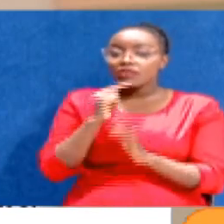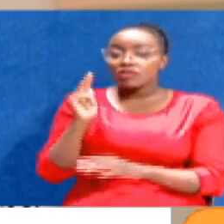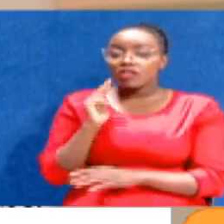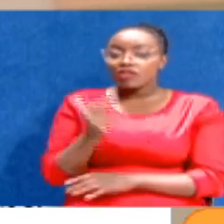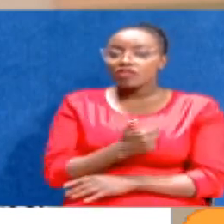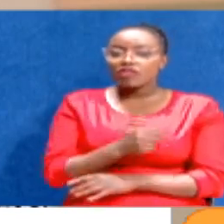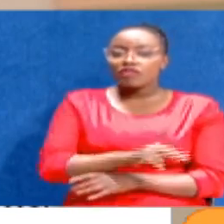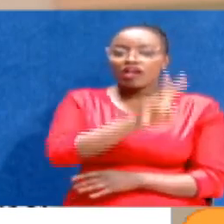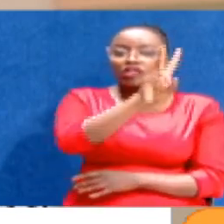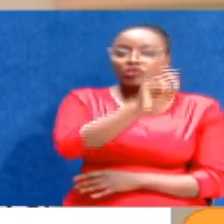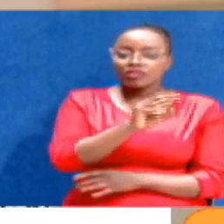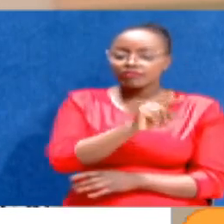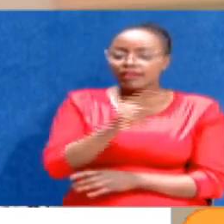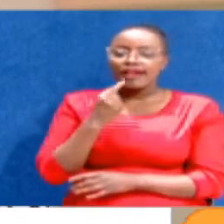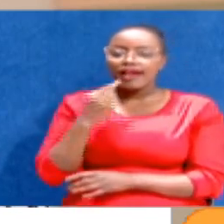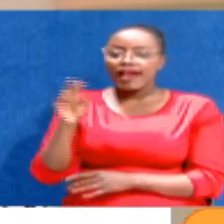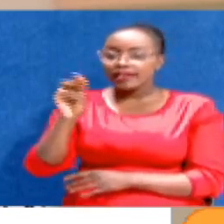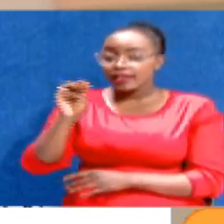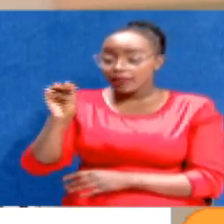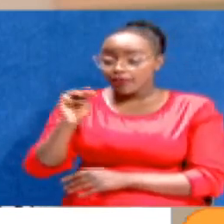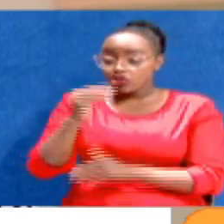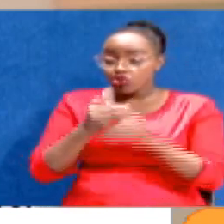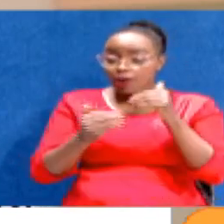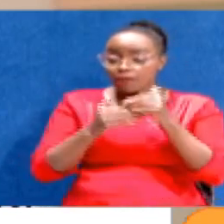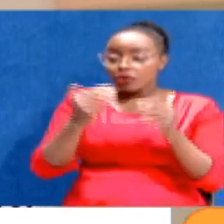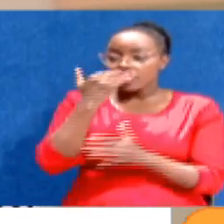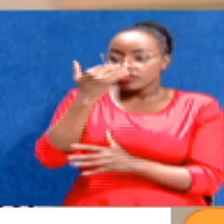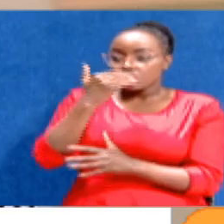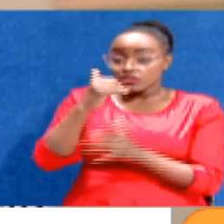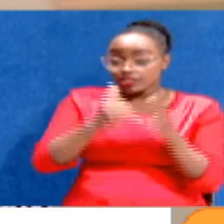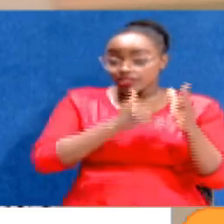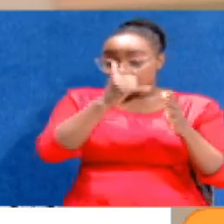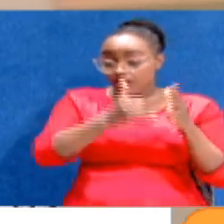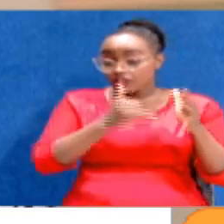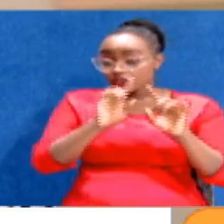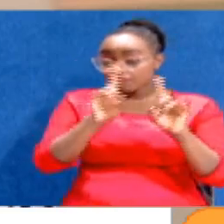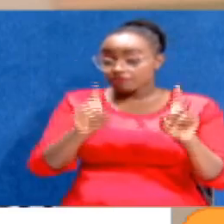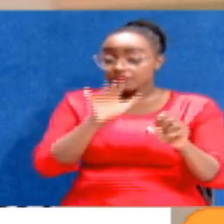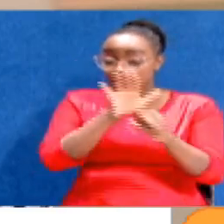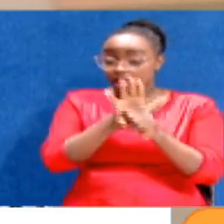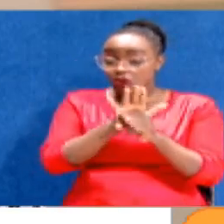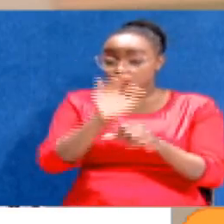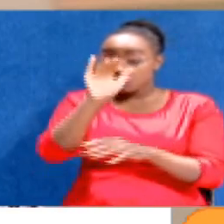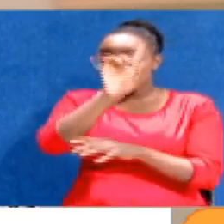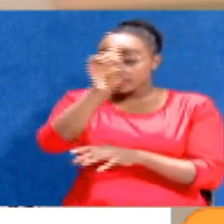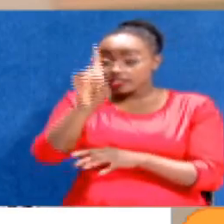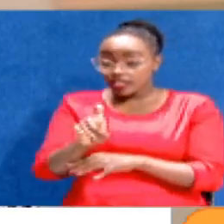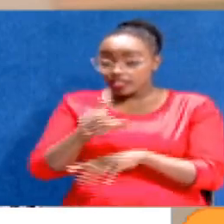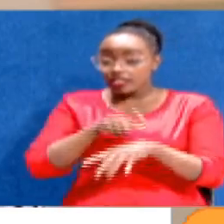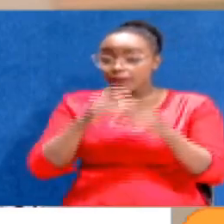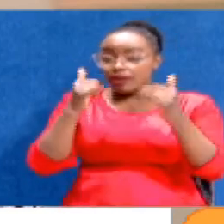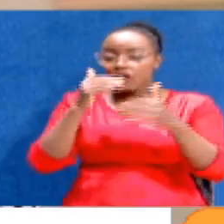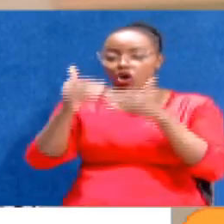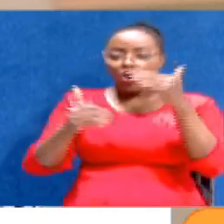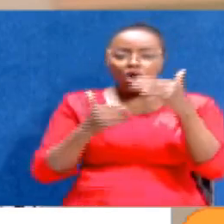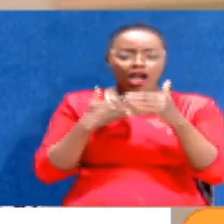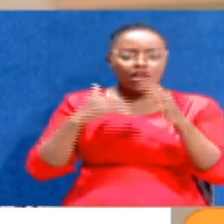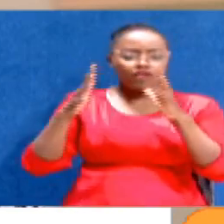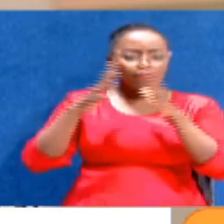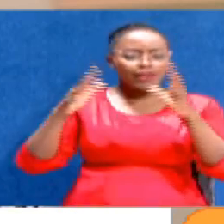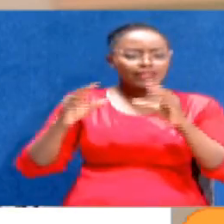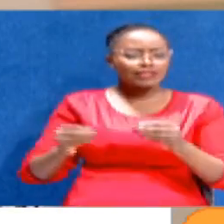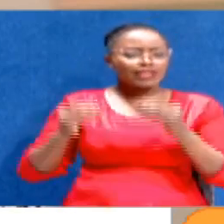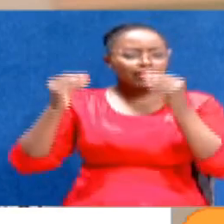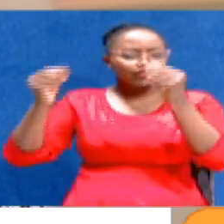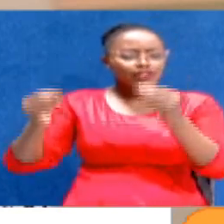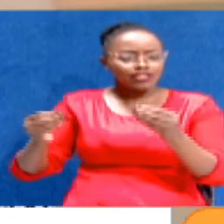costs between 20 and 100 million shillings to build an oxygen plant. Is that too much to ask at a time when we have all made such a huge